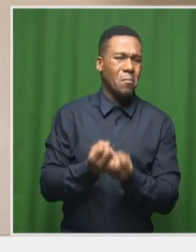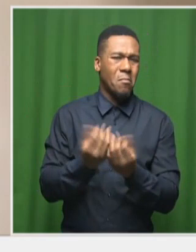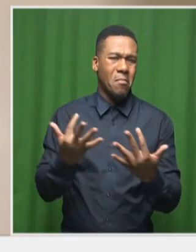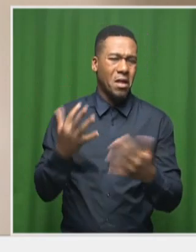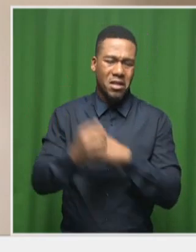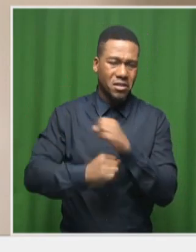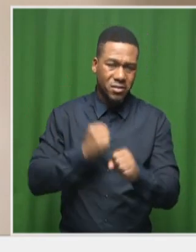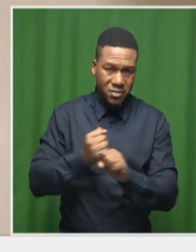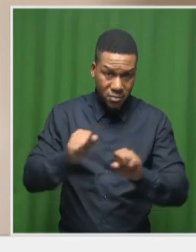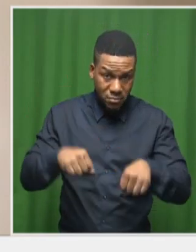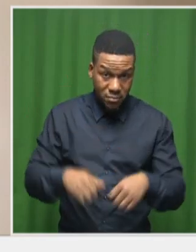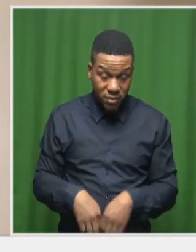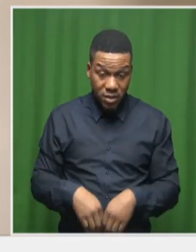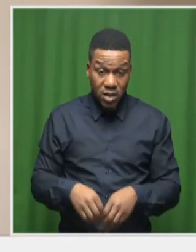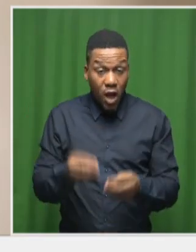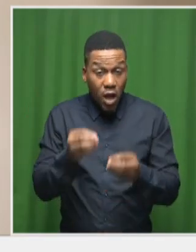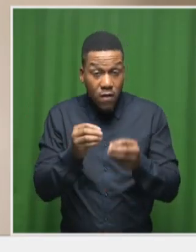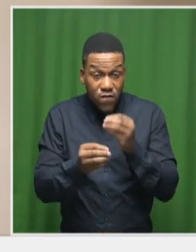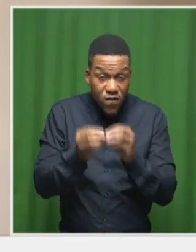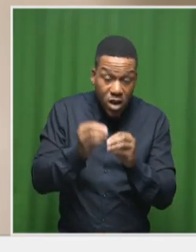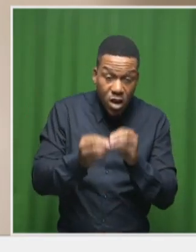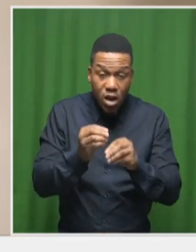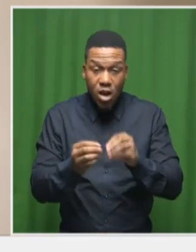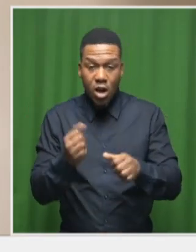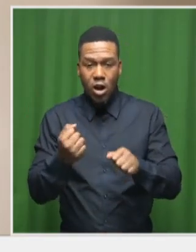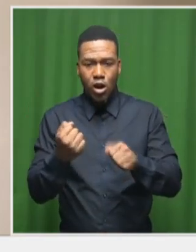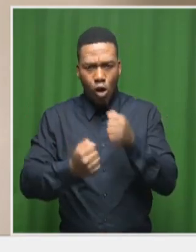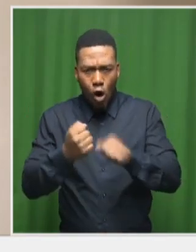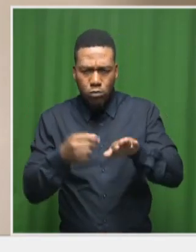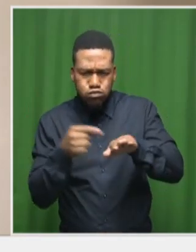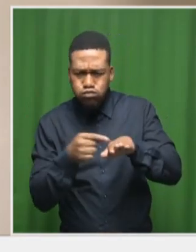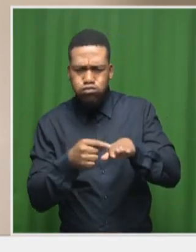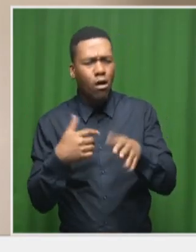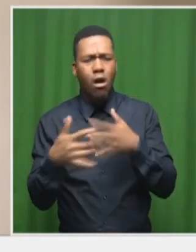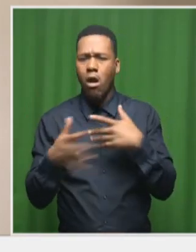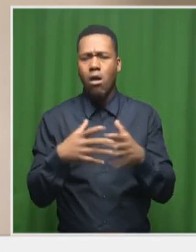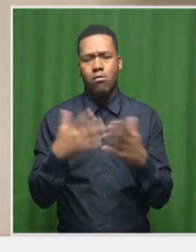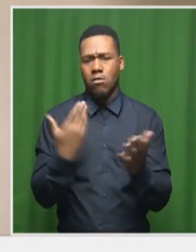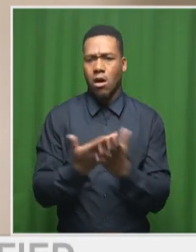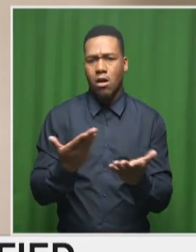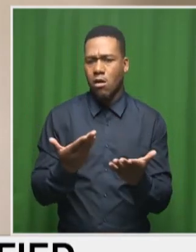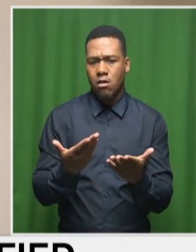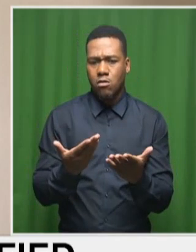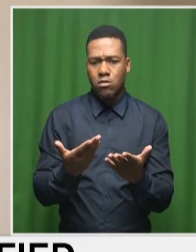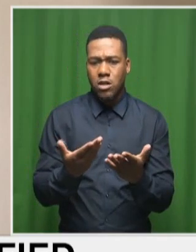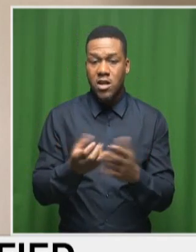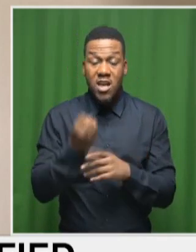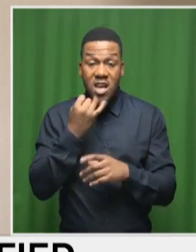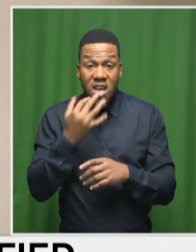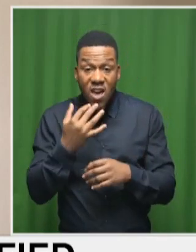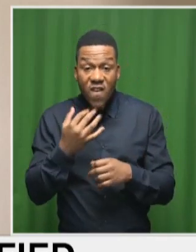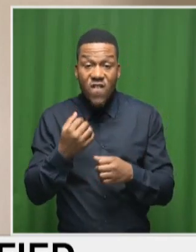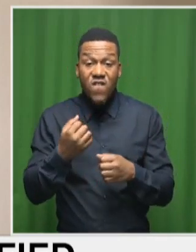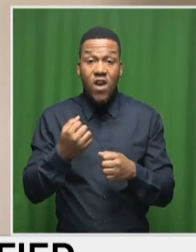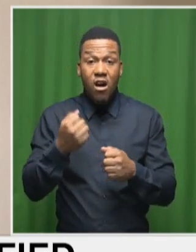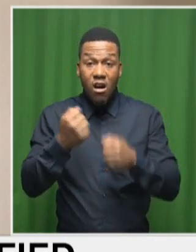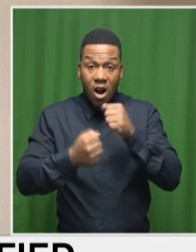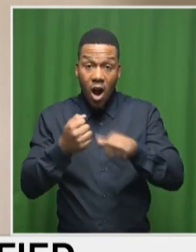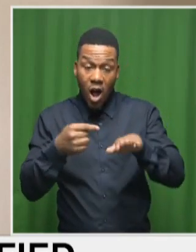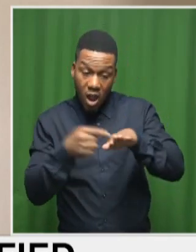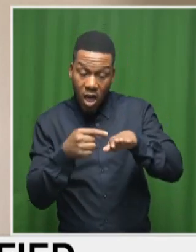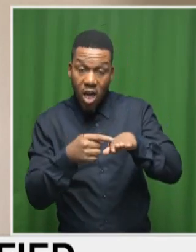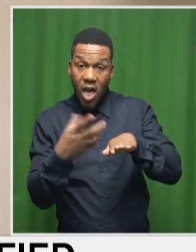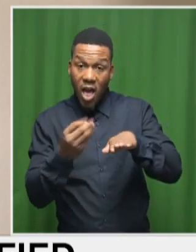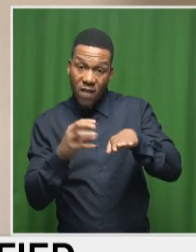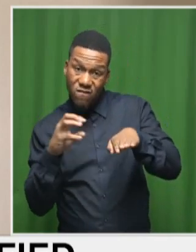In terms of modifications, any vehicle can come in. If a vehicle hasn't been fitted with an